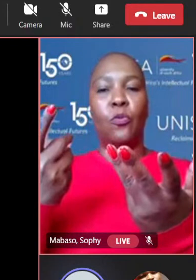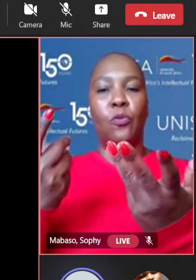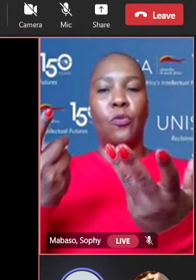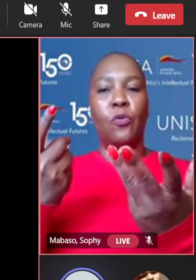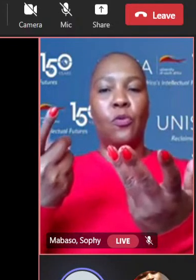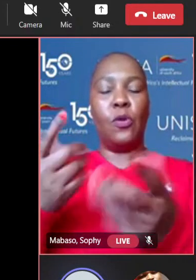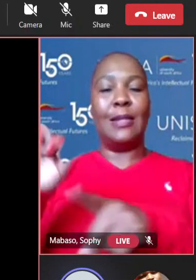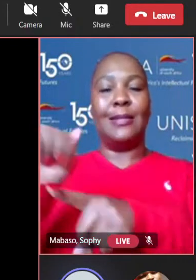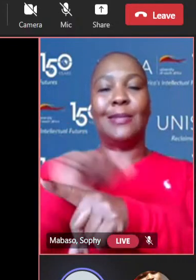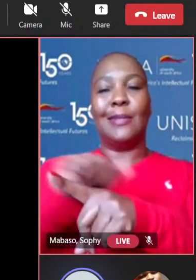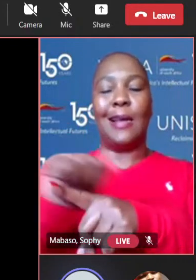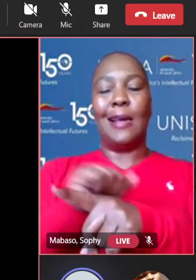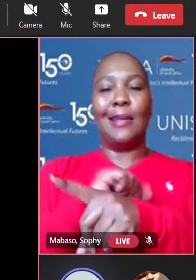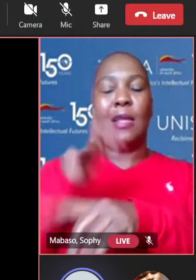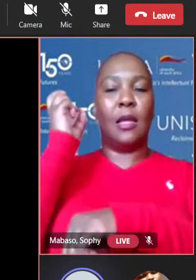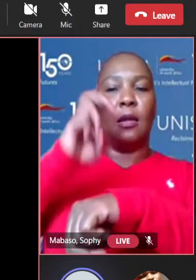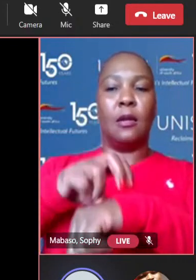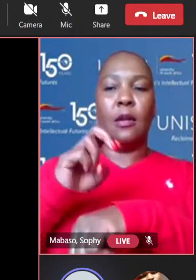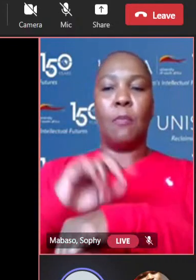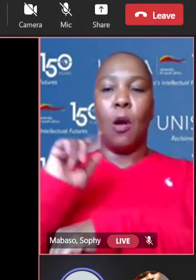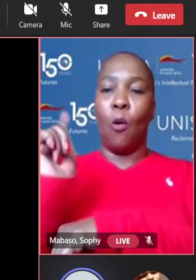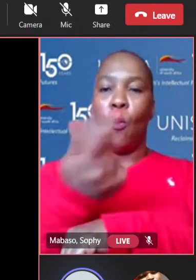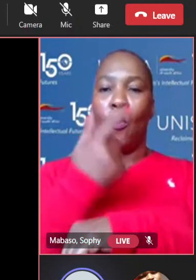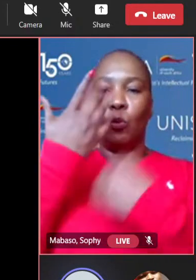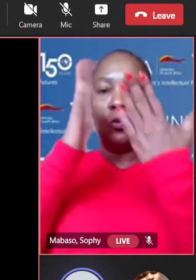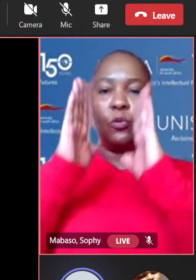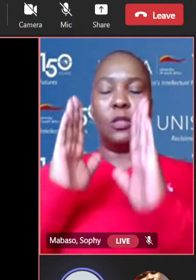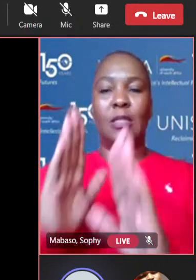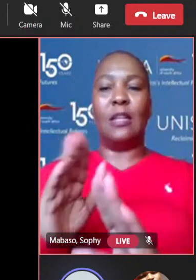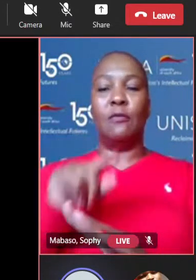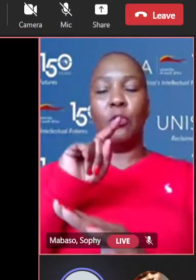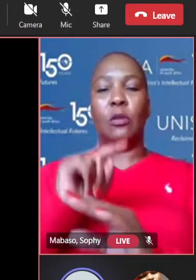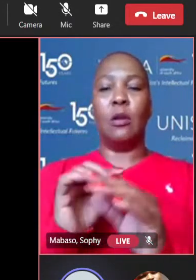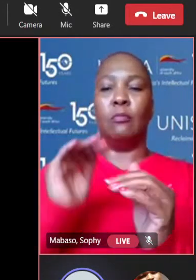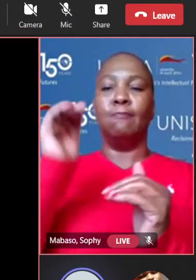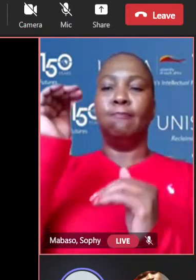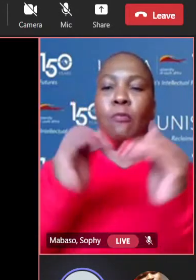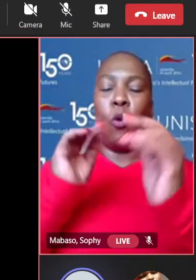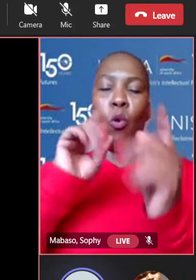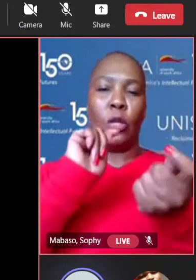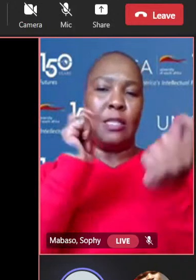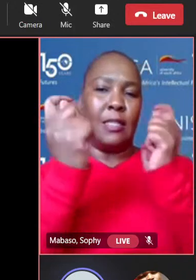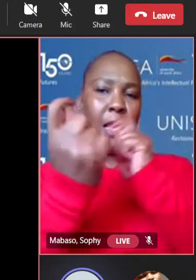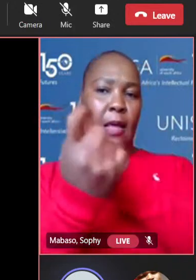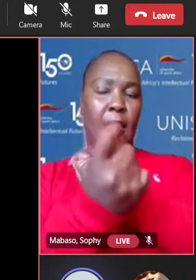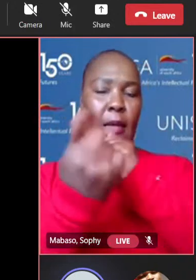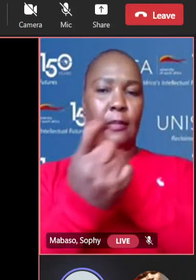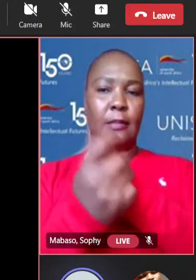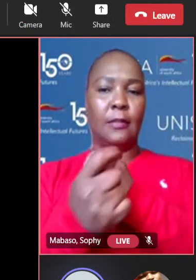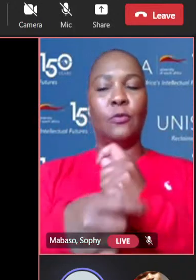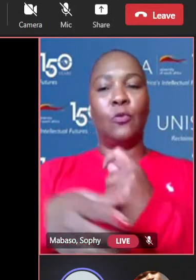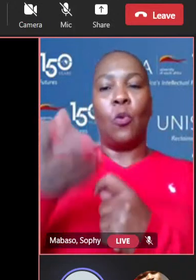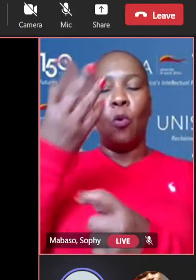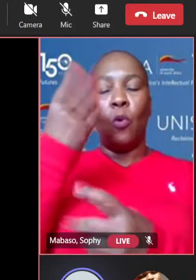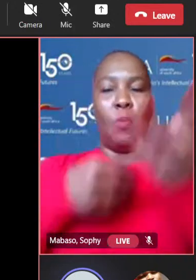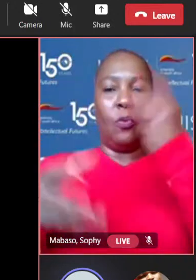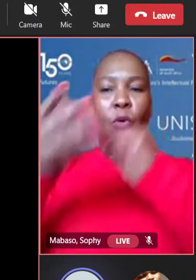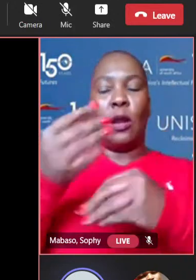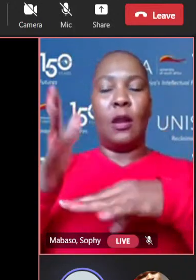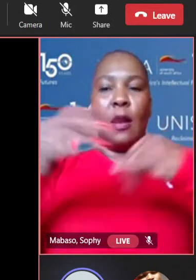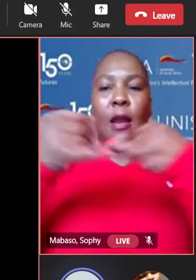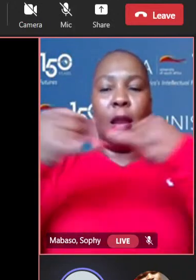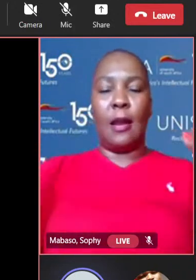training that is required by all students in order to adjust to an ODEL learning. Training such as technical